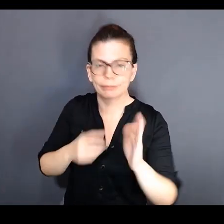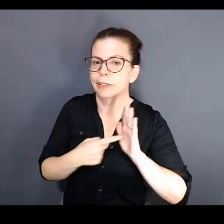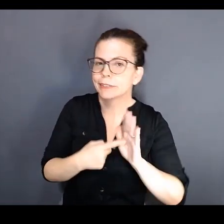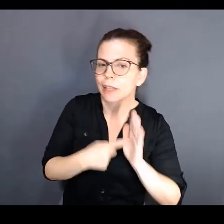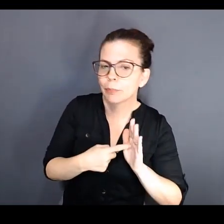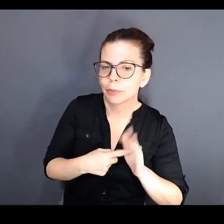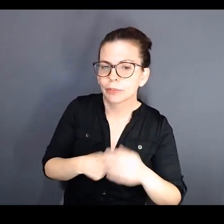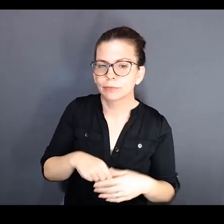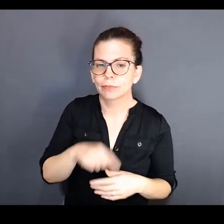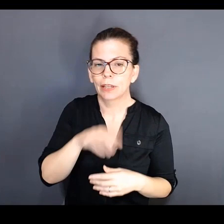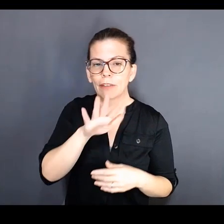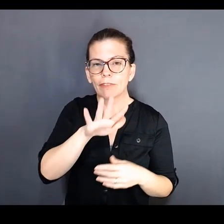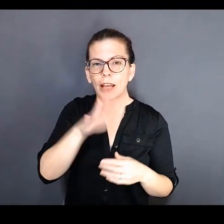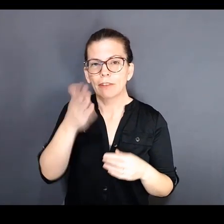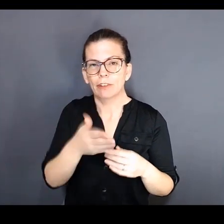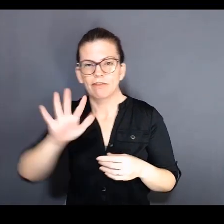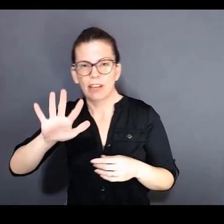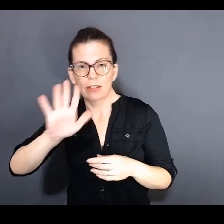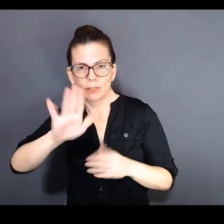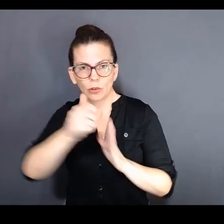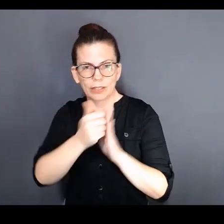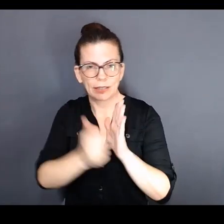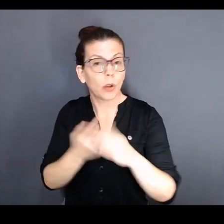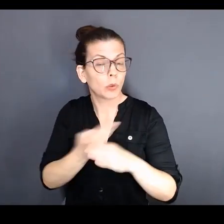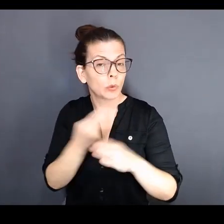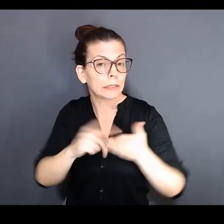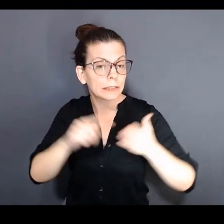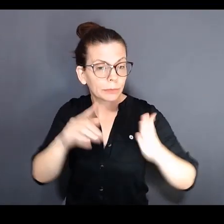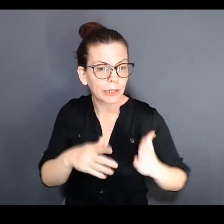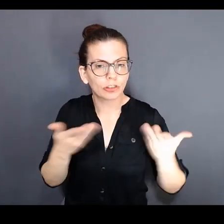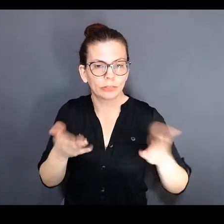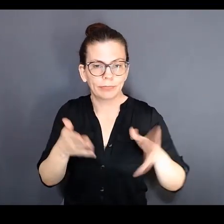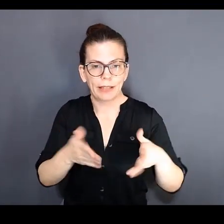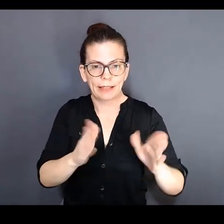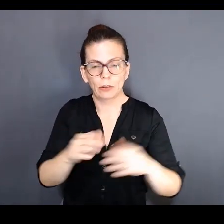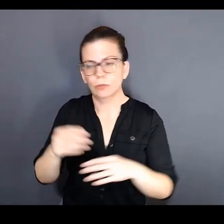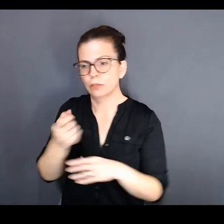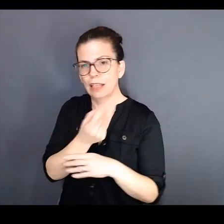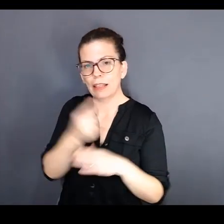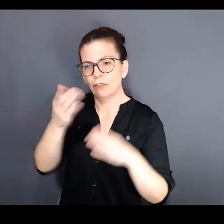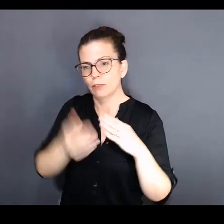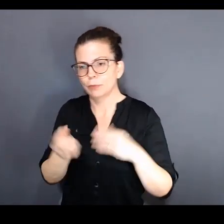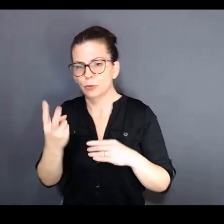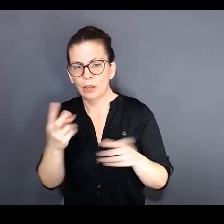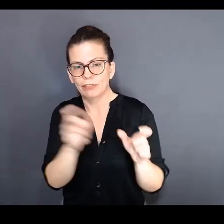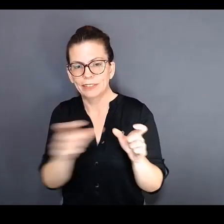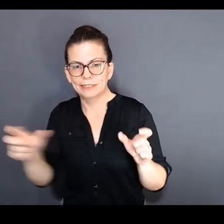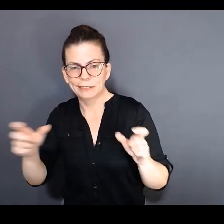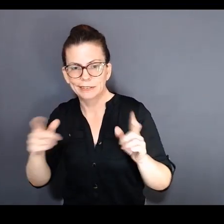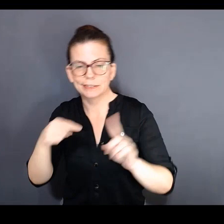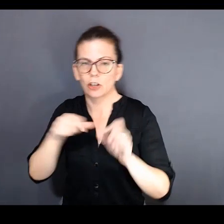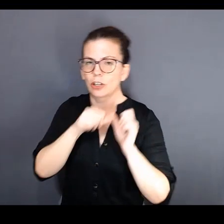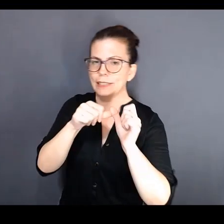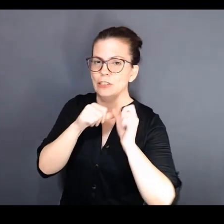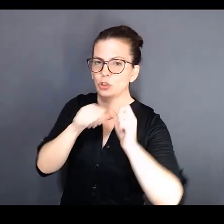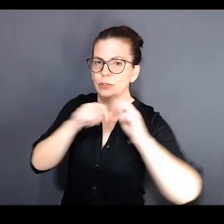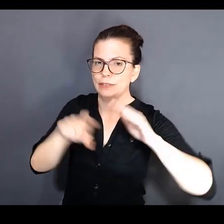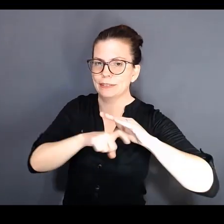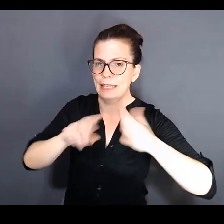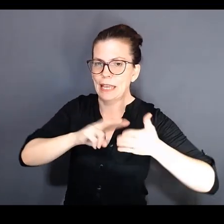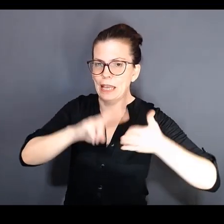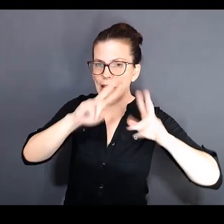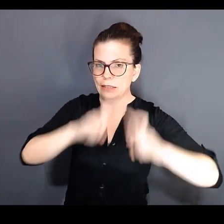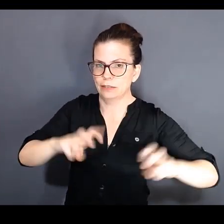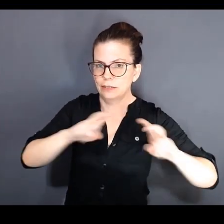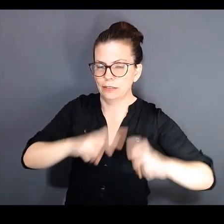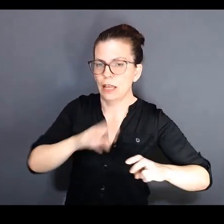environmental coverage. So for example, 5 out of 5 of your accounts are using Inspector, have that enabled. 11 out of 12 instances are